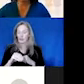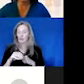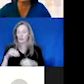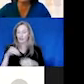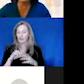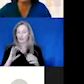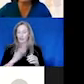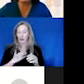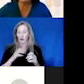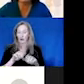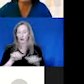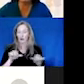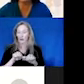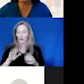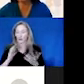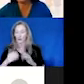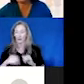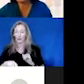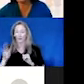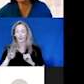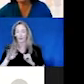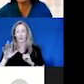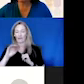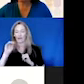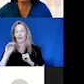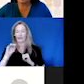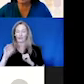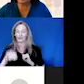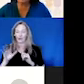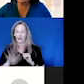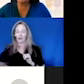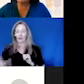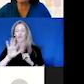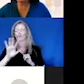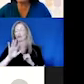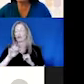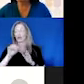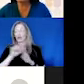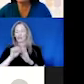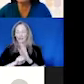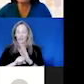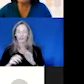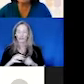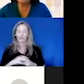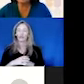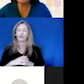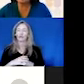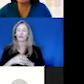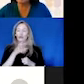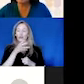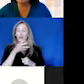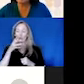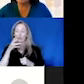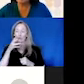1.4%. And as other rural communities, vaping is also very high in our